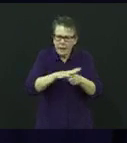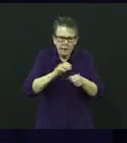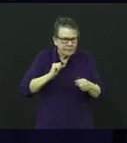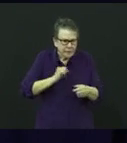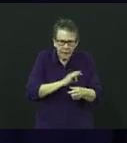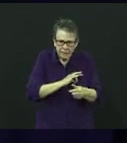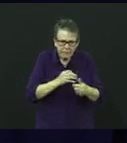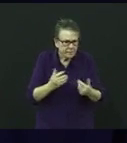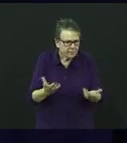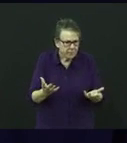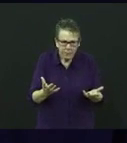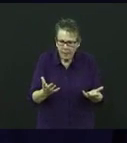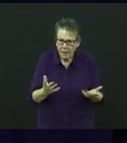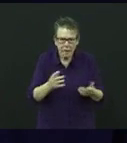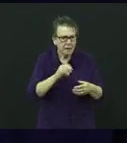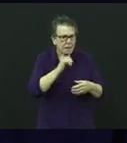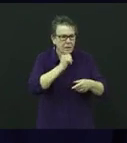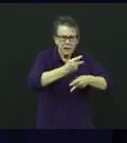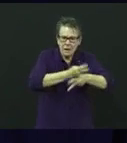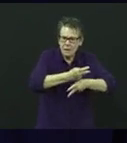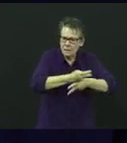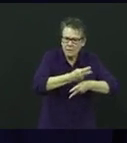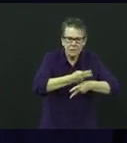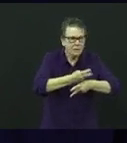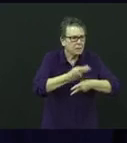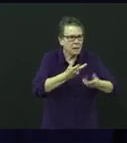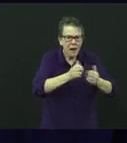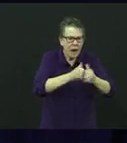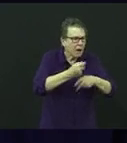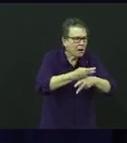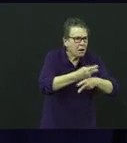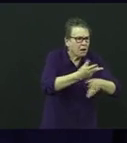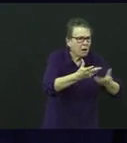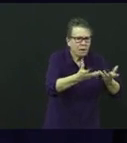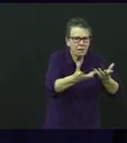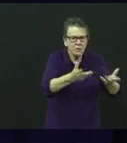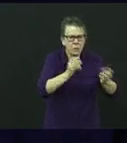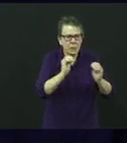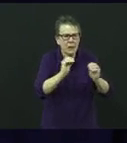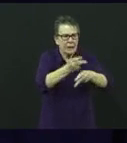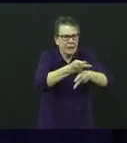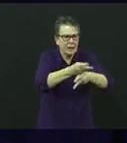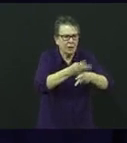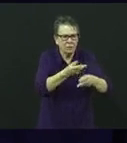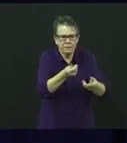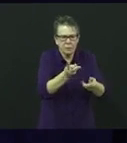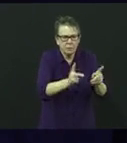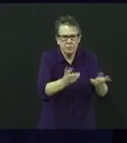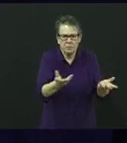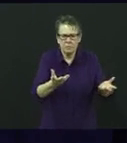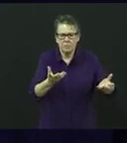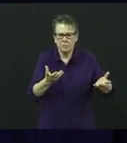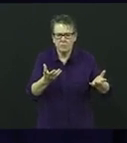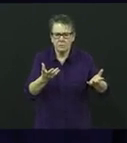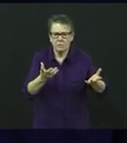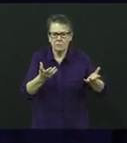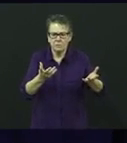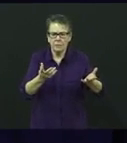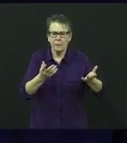require and deserve. Would you help us find places for the residents to be